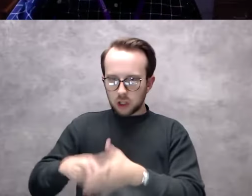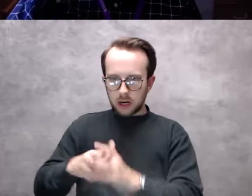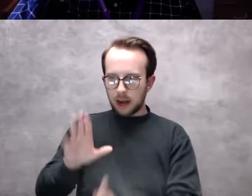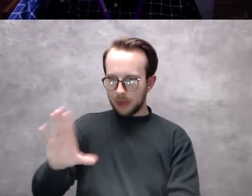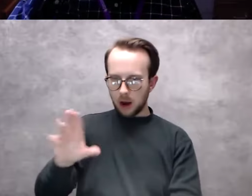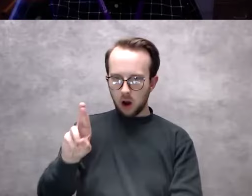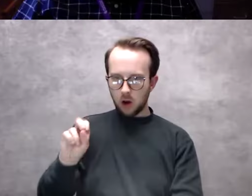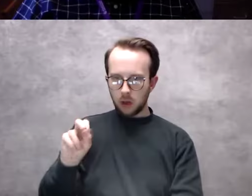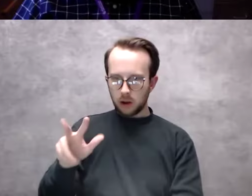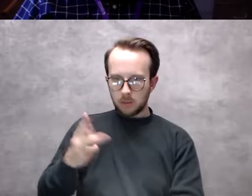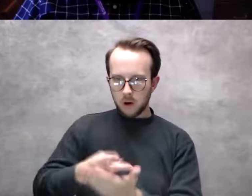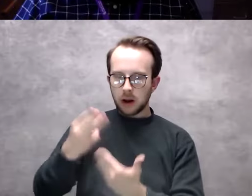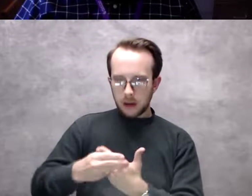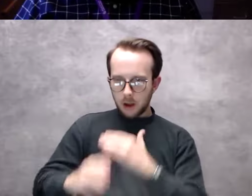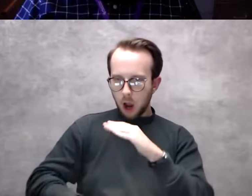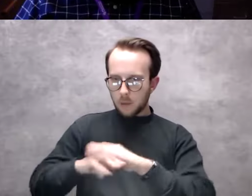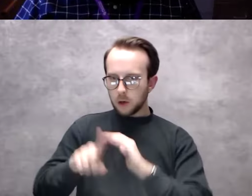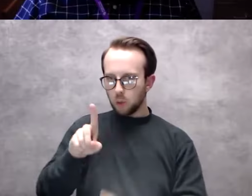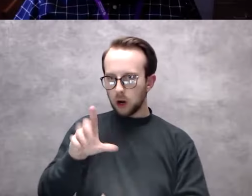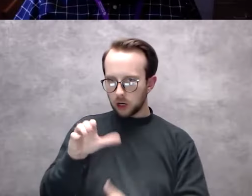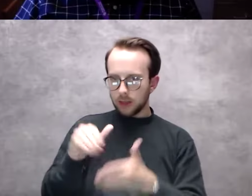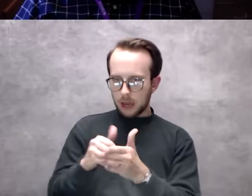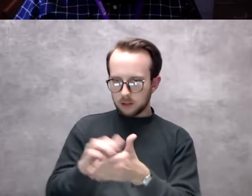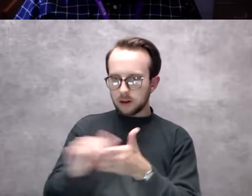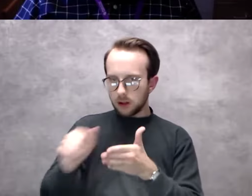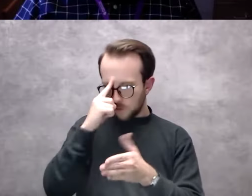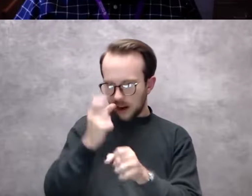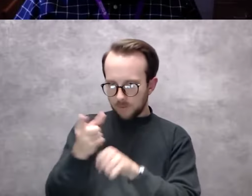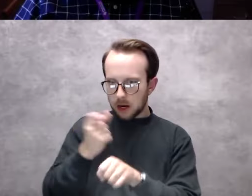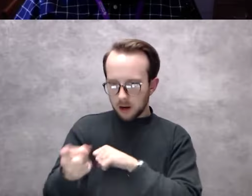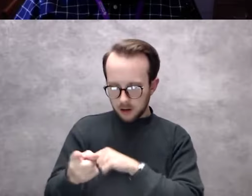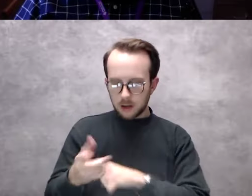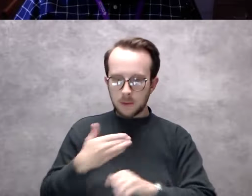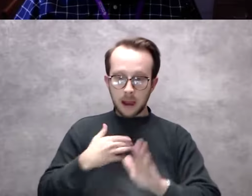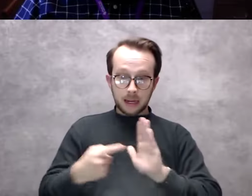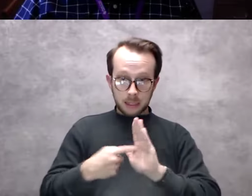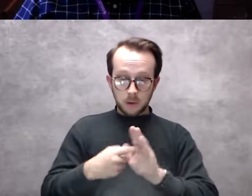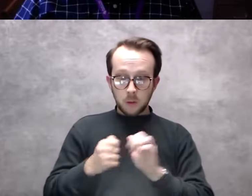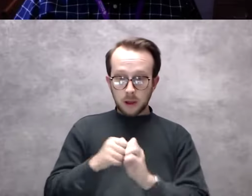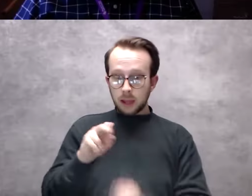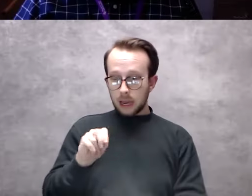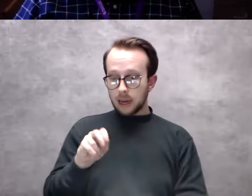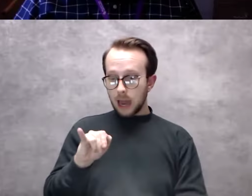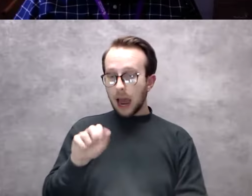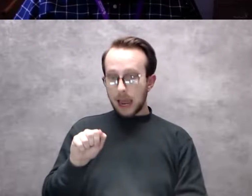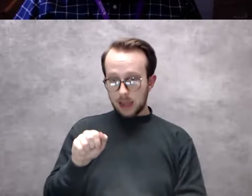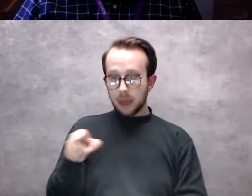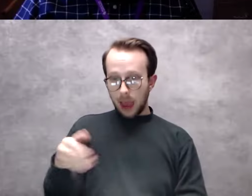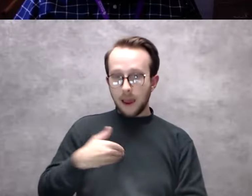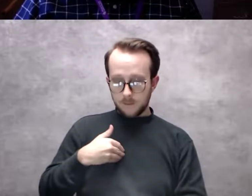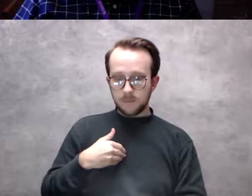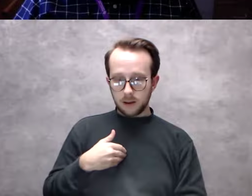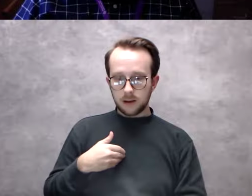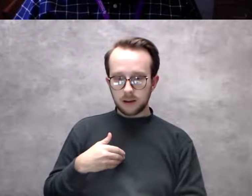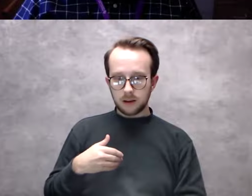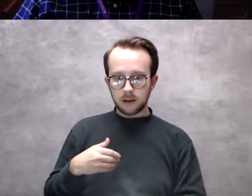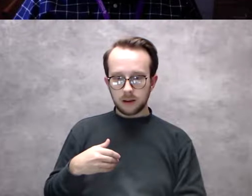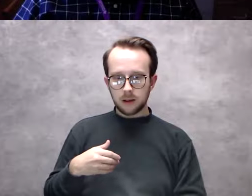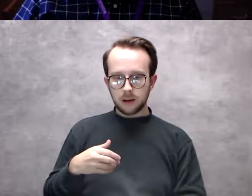with 100,000 per year. So the example that I'm most familiar with is NIA. NIA has now an R03 program where